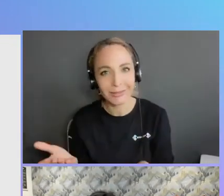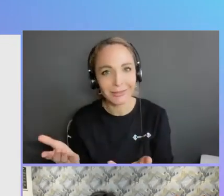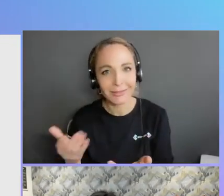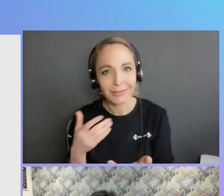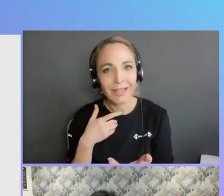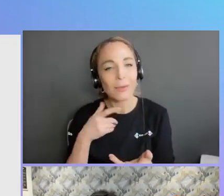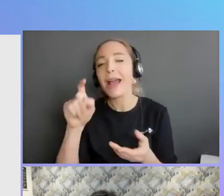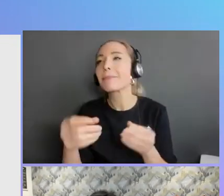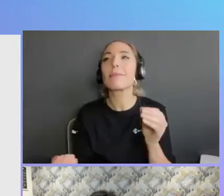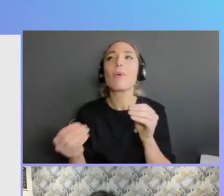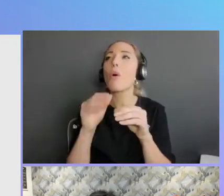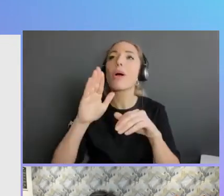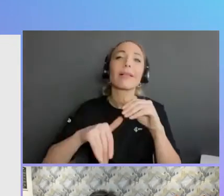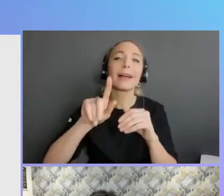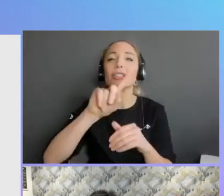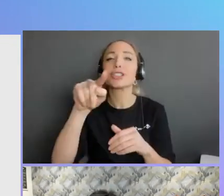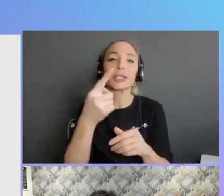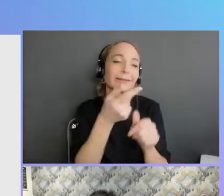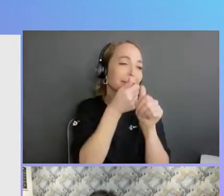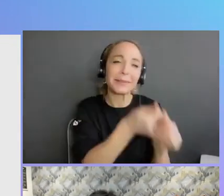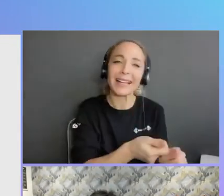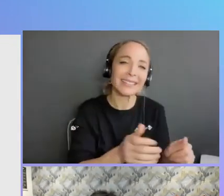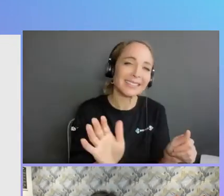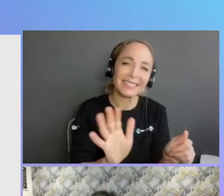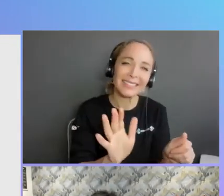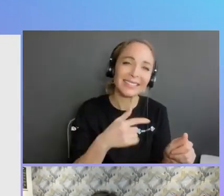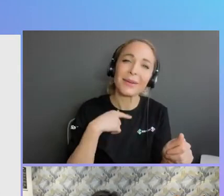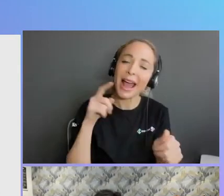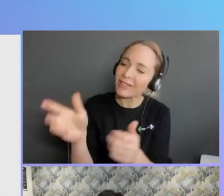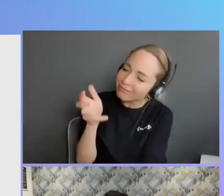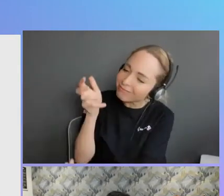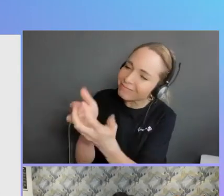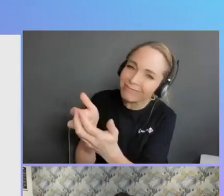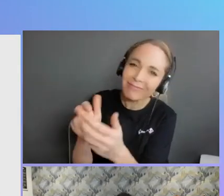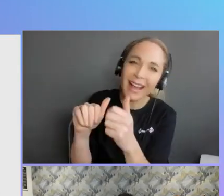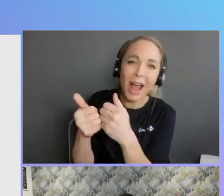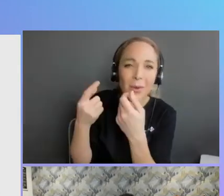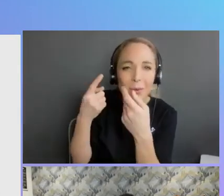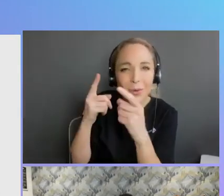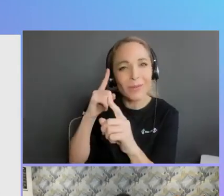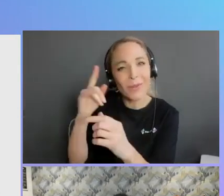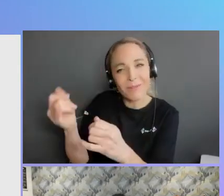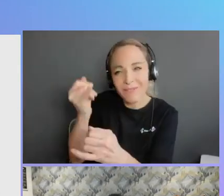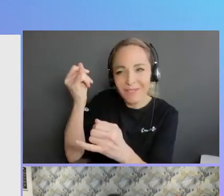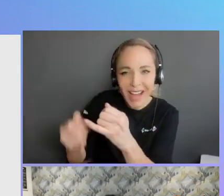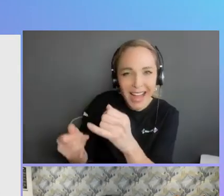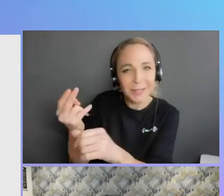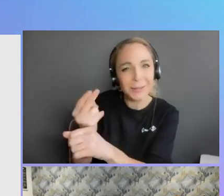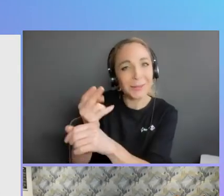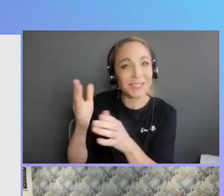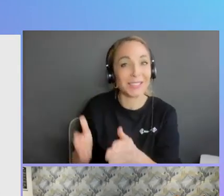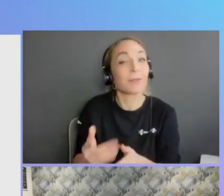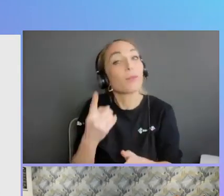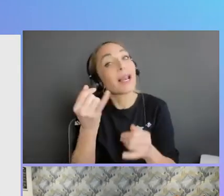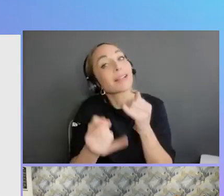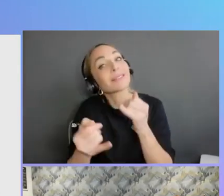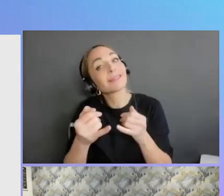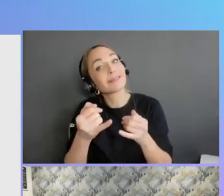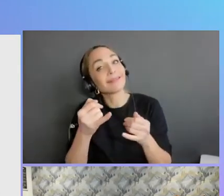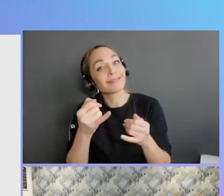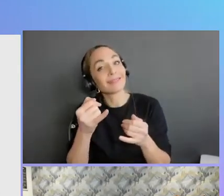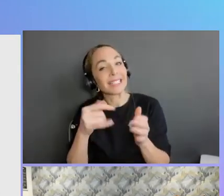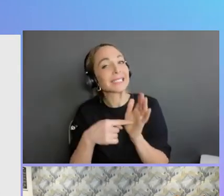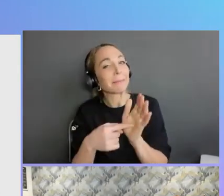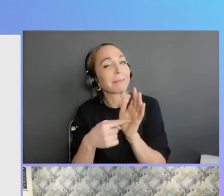we make things work to the final user? One example that I wanted to give here, like very quickly, is